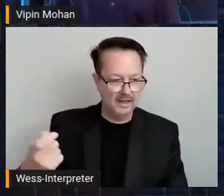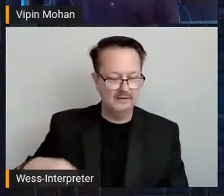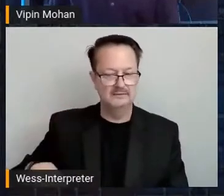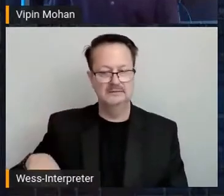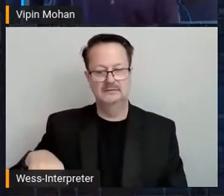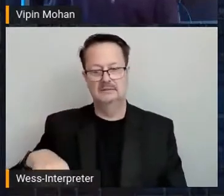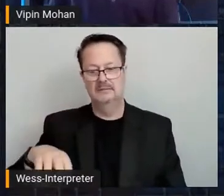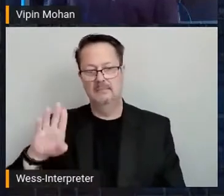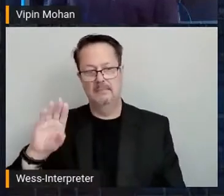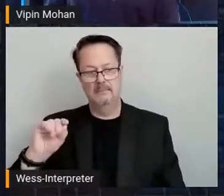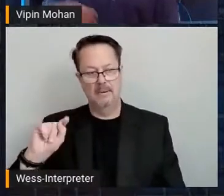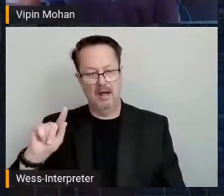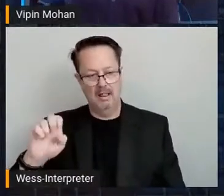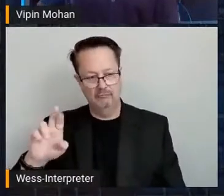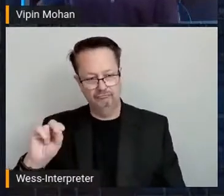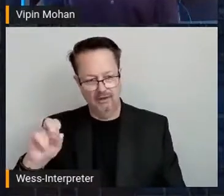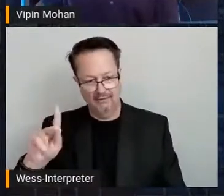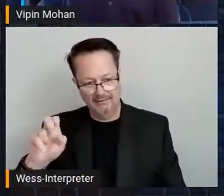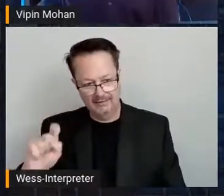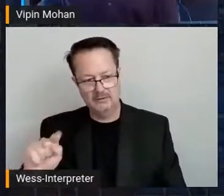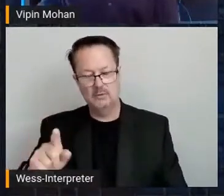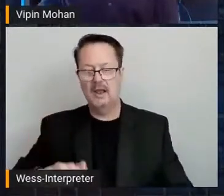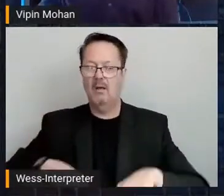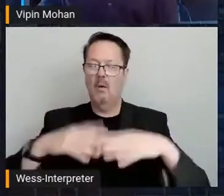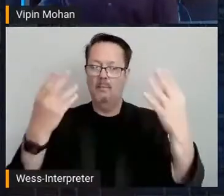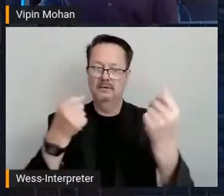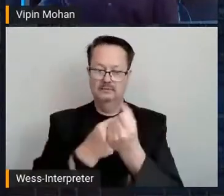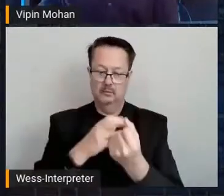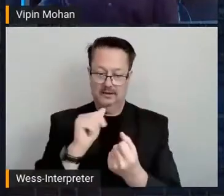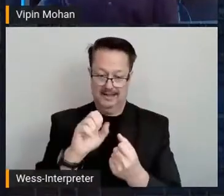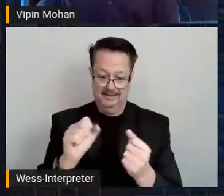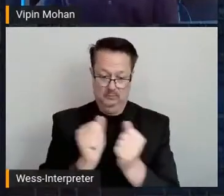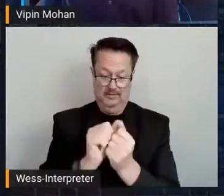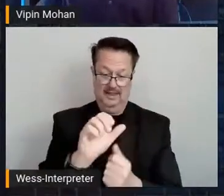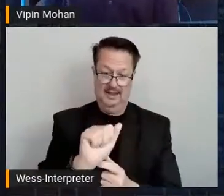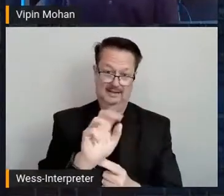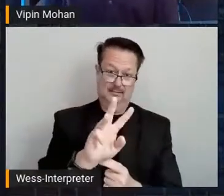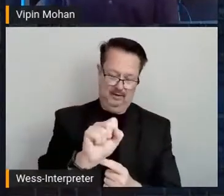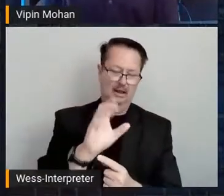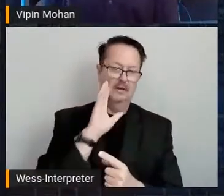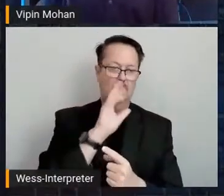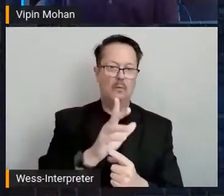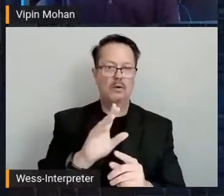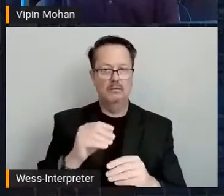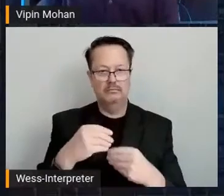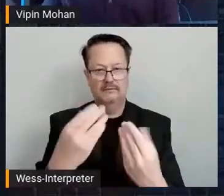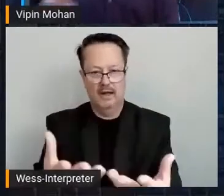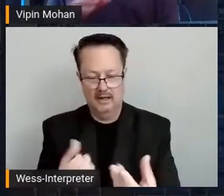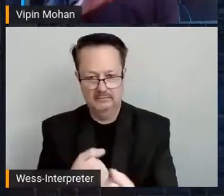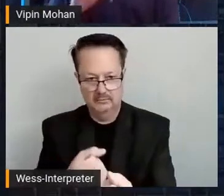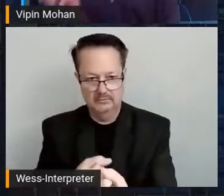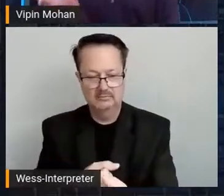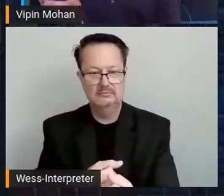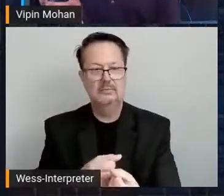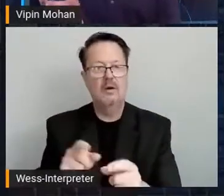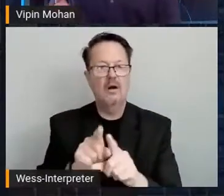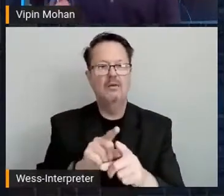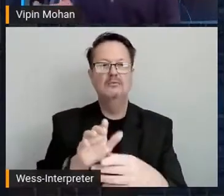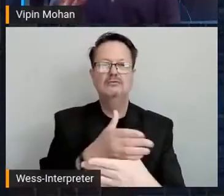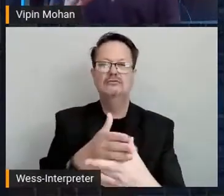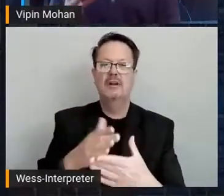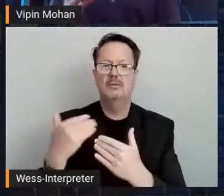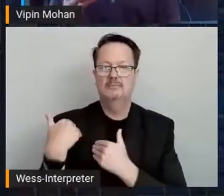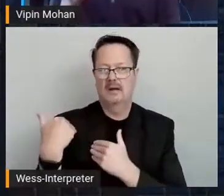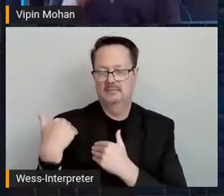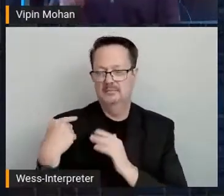bundled components, you can open a support case with AWS and get help. So that said, support is also going to be a shared responsibility